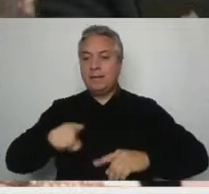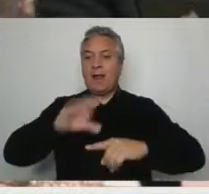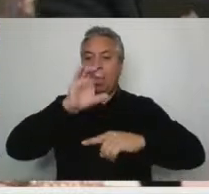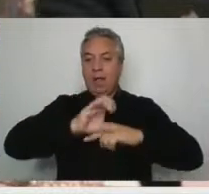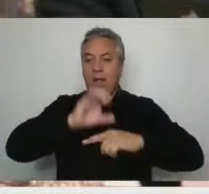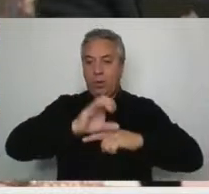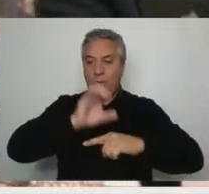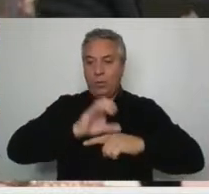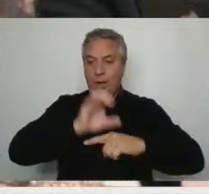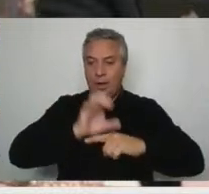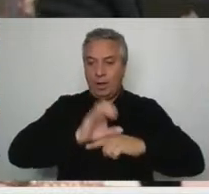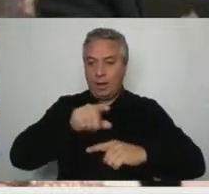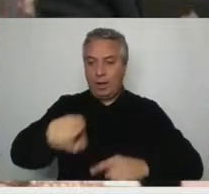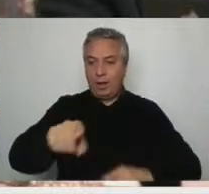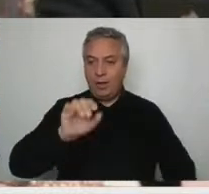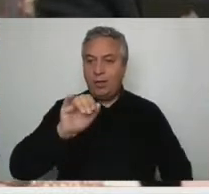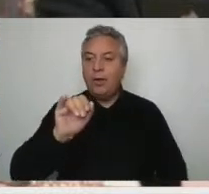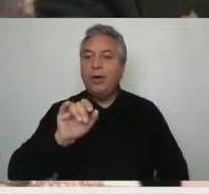Ecuador.